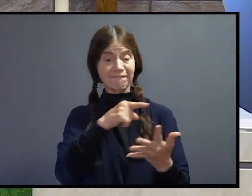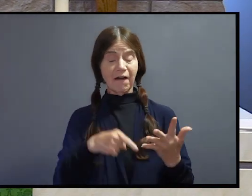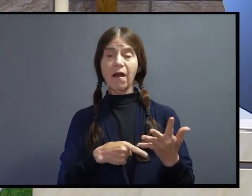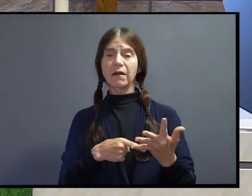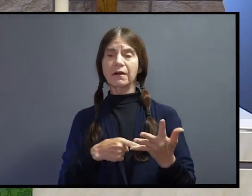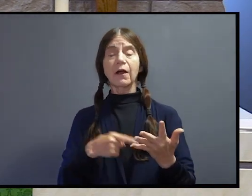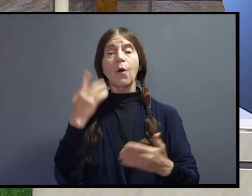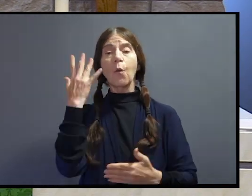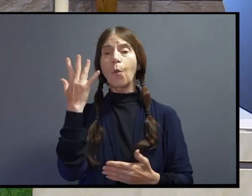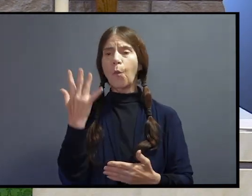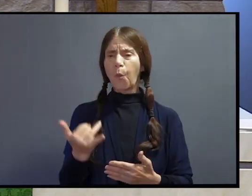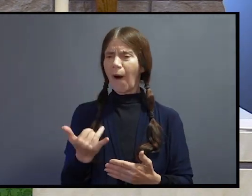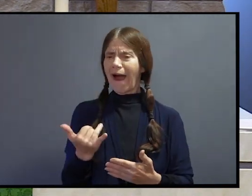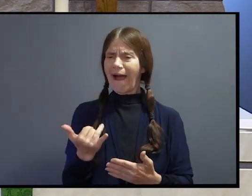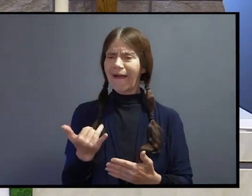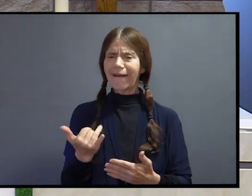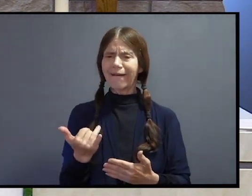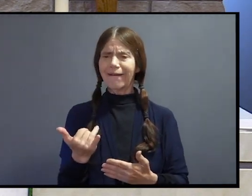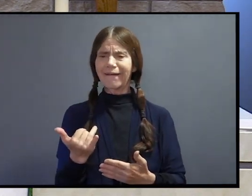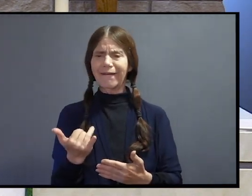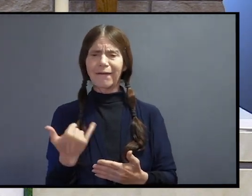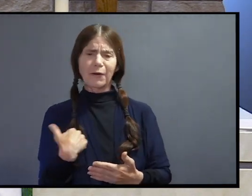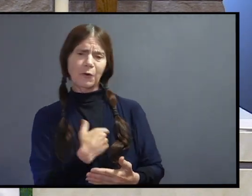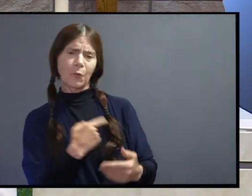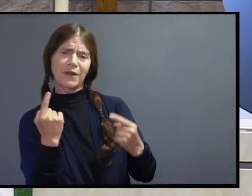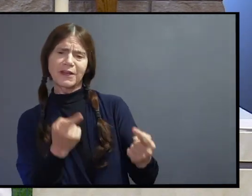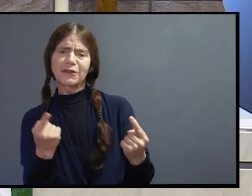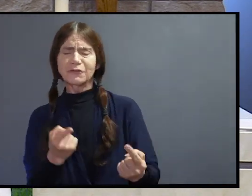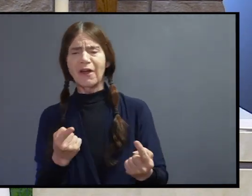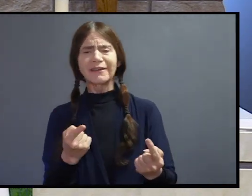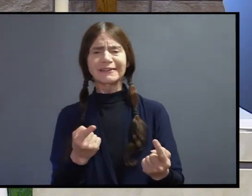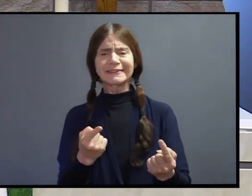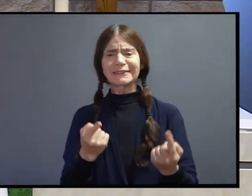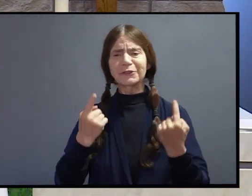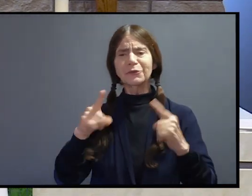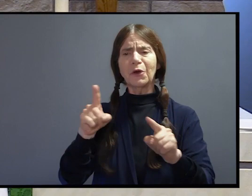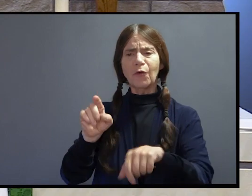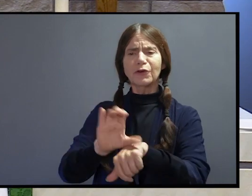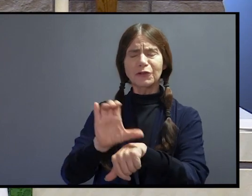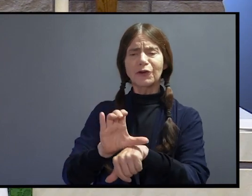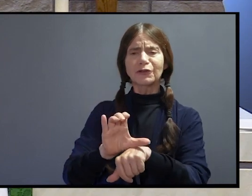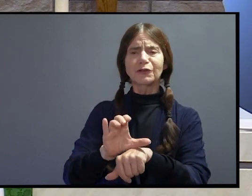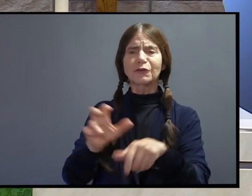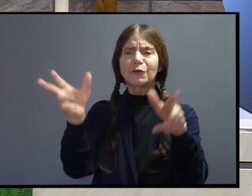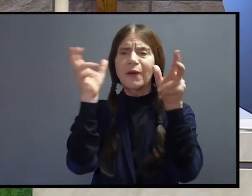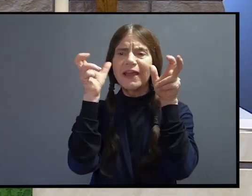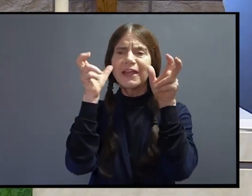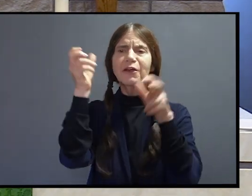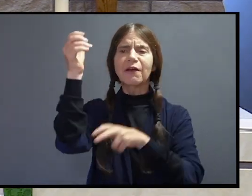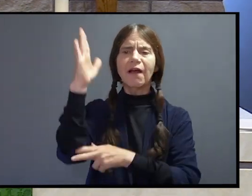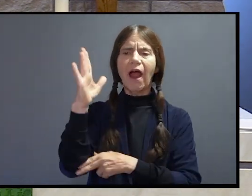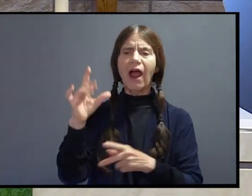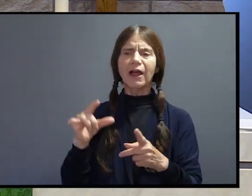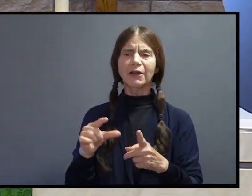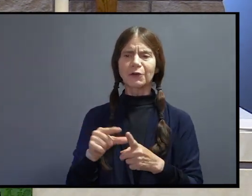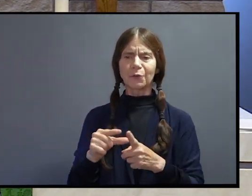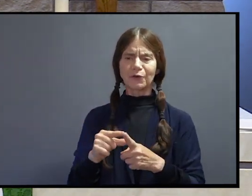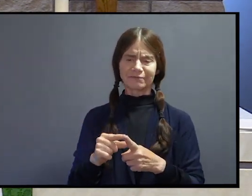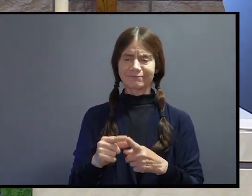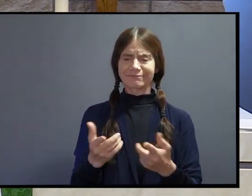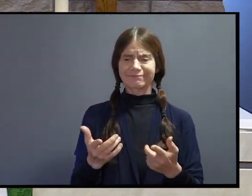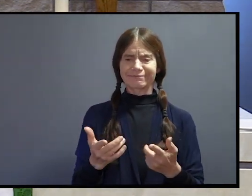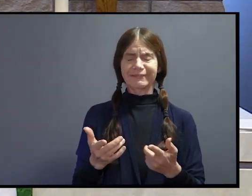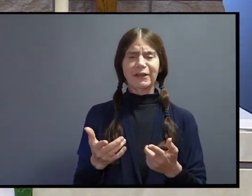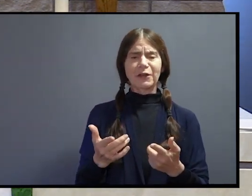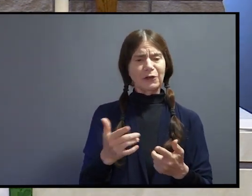Why then is it such a struggle to come and hear God's word? Why do you live as if you can